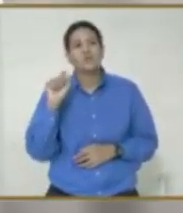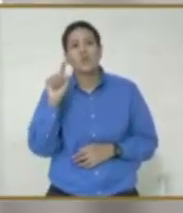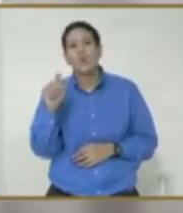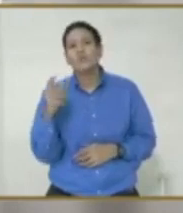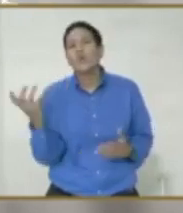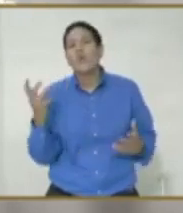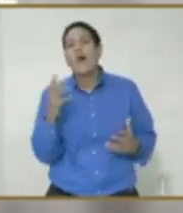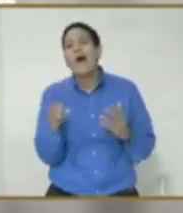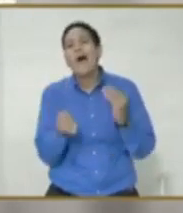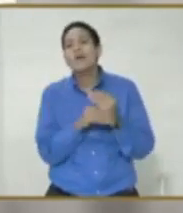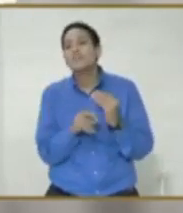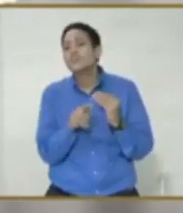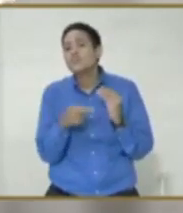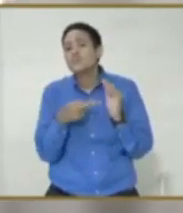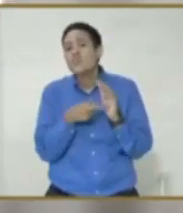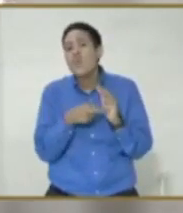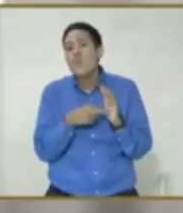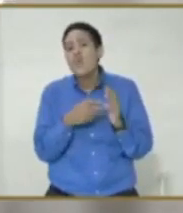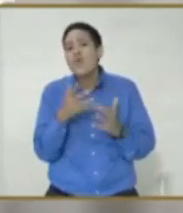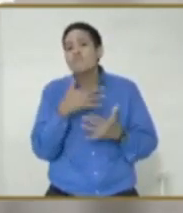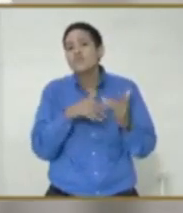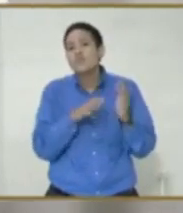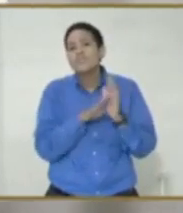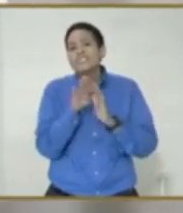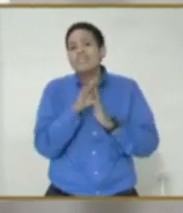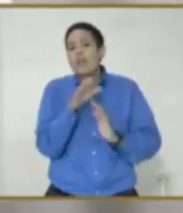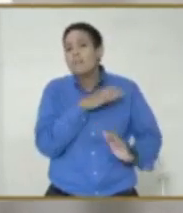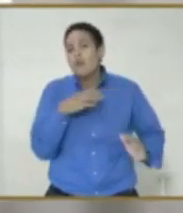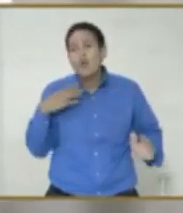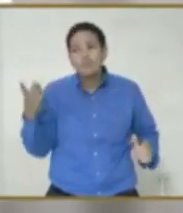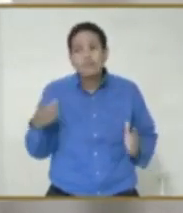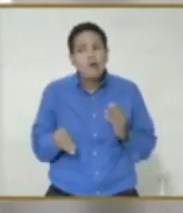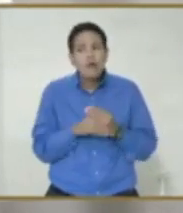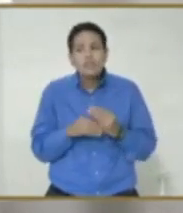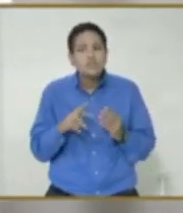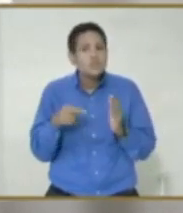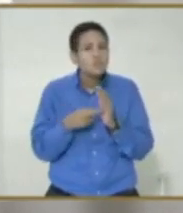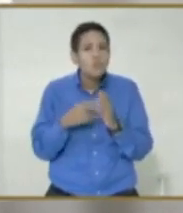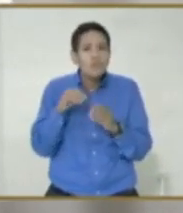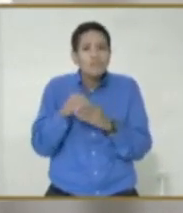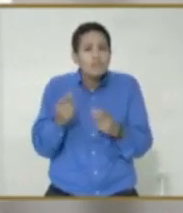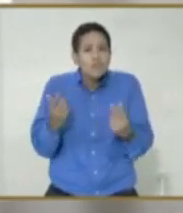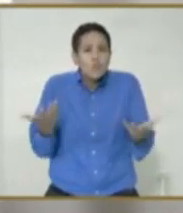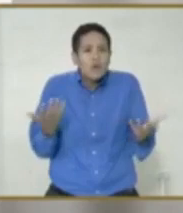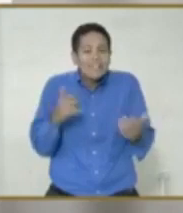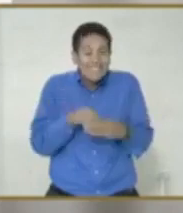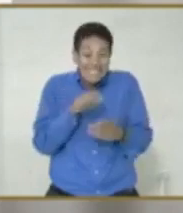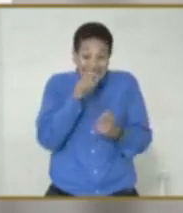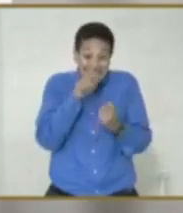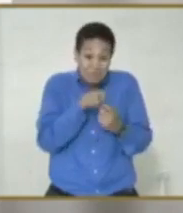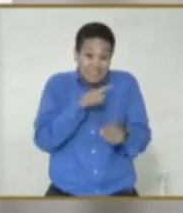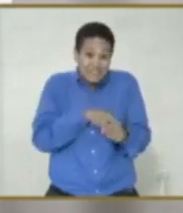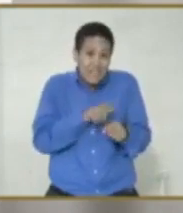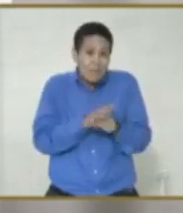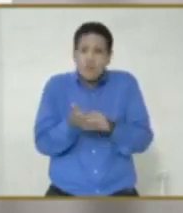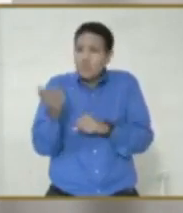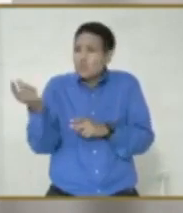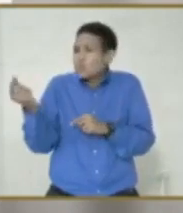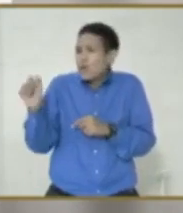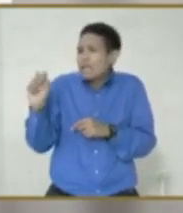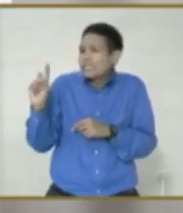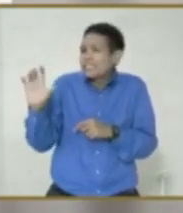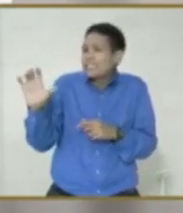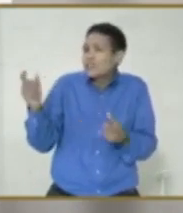additional roles of the Social Development Commission under this particular, or within this particular period, and could